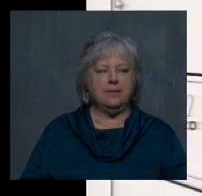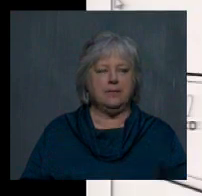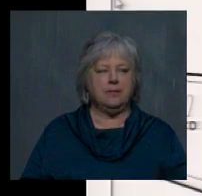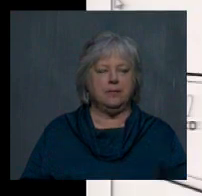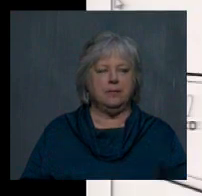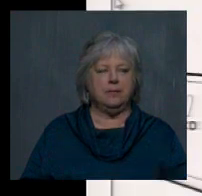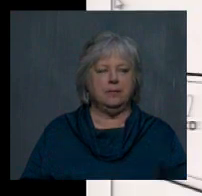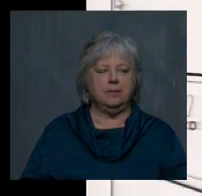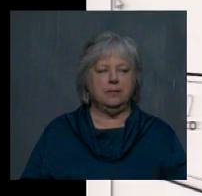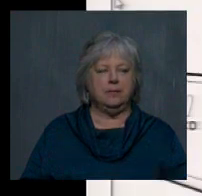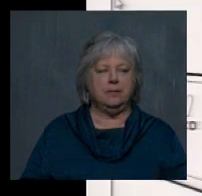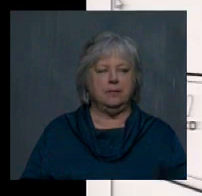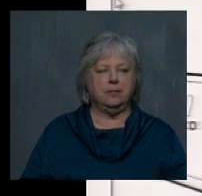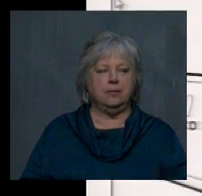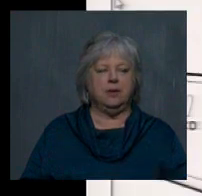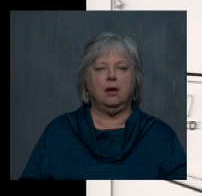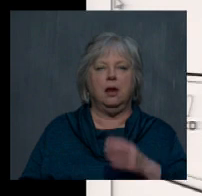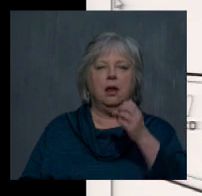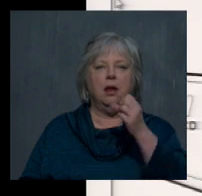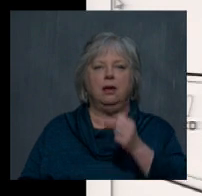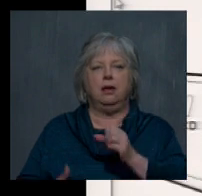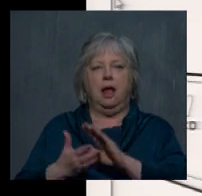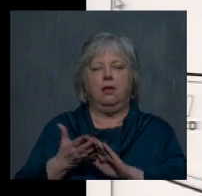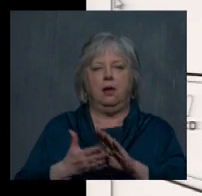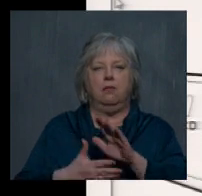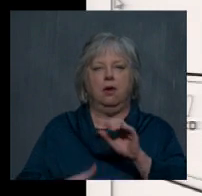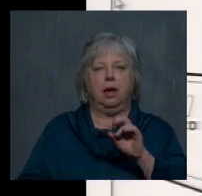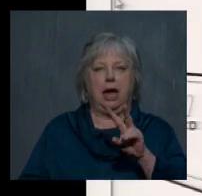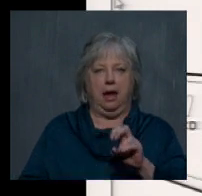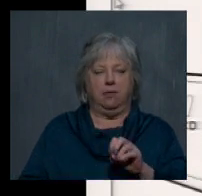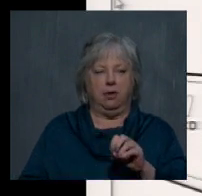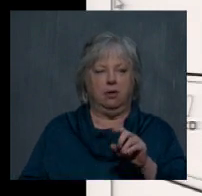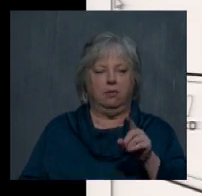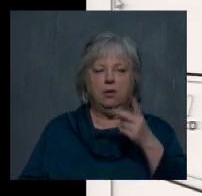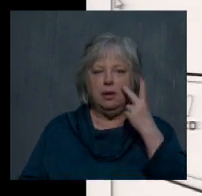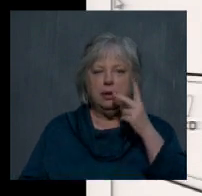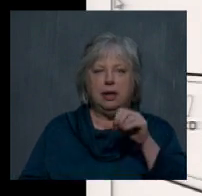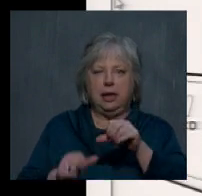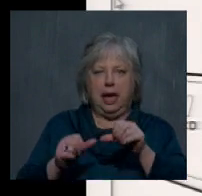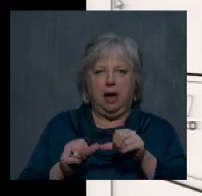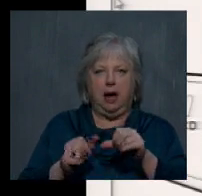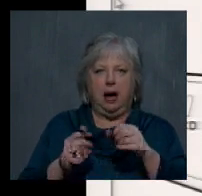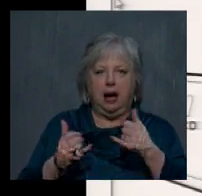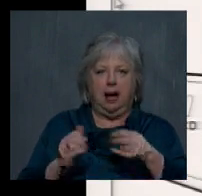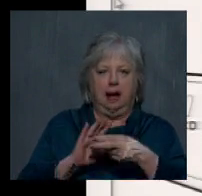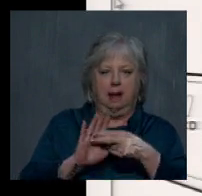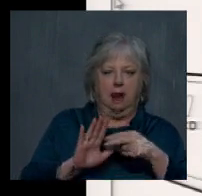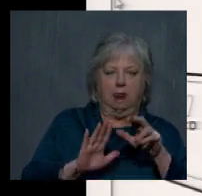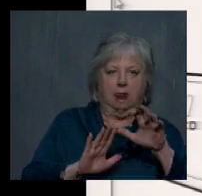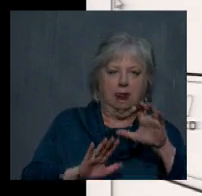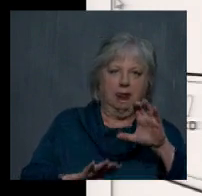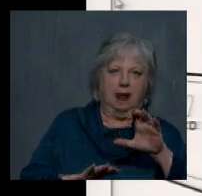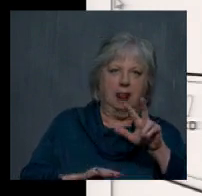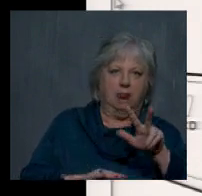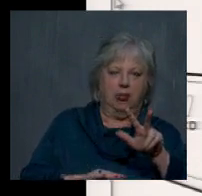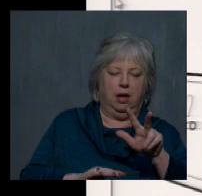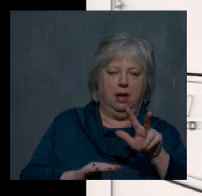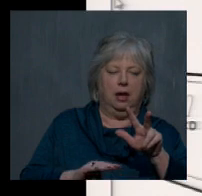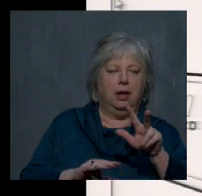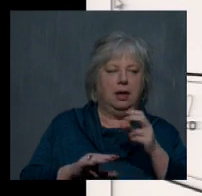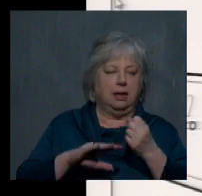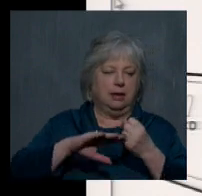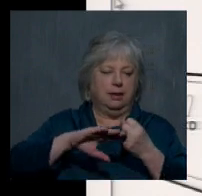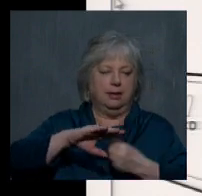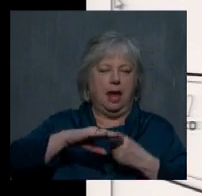12. This is on the South University. If you look at it, there's an area of zoning that's C3. So right south,